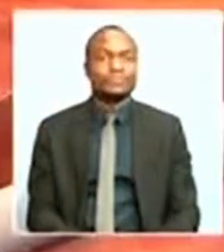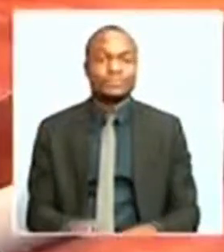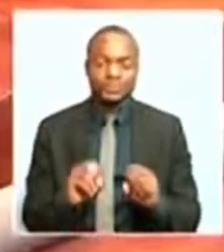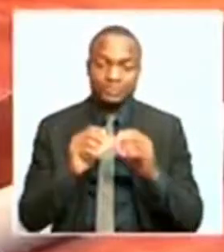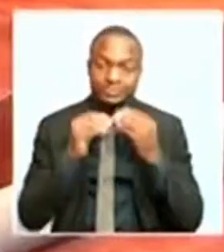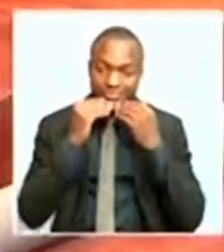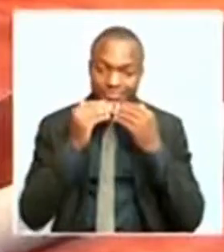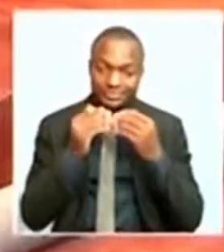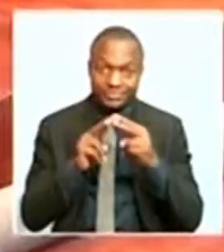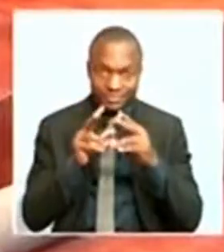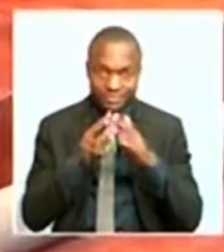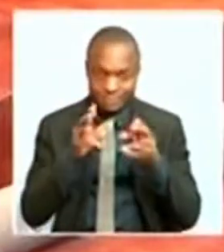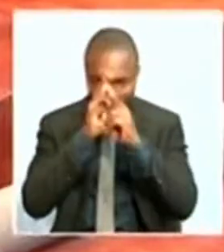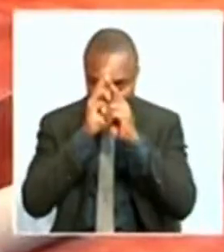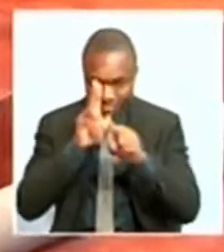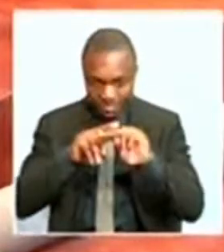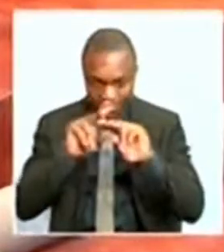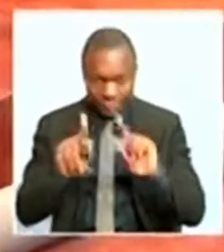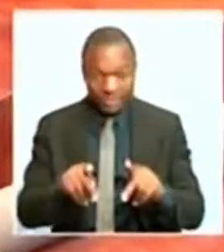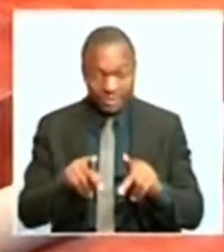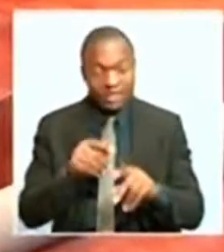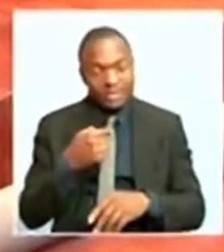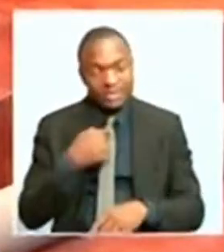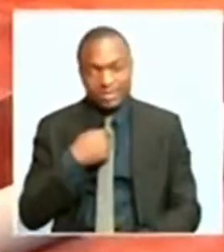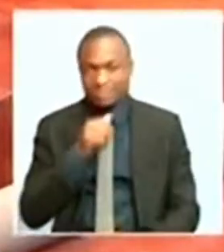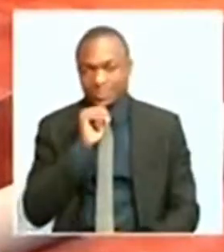Okay, thank you very much, Honorable Chairperson. Of course, I'm not